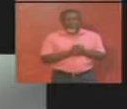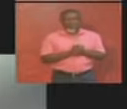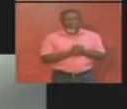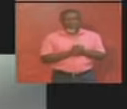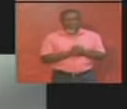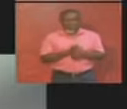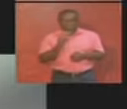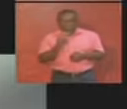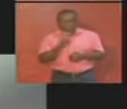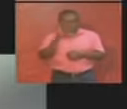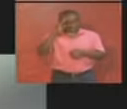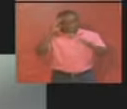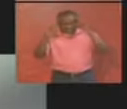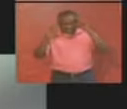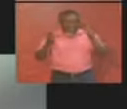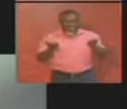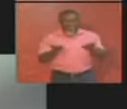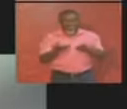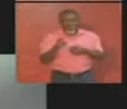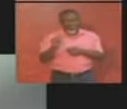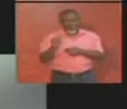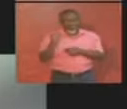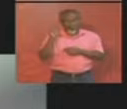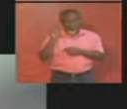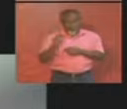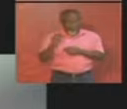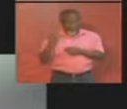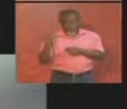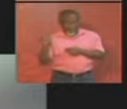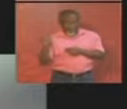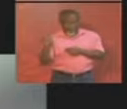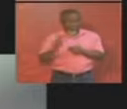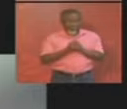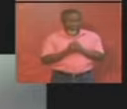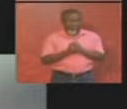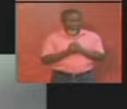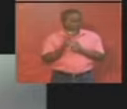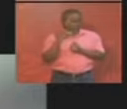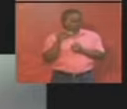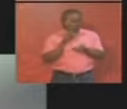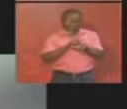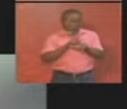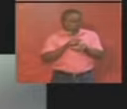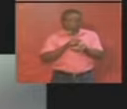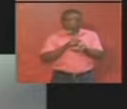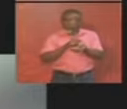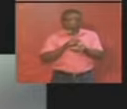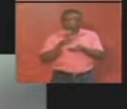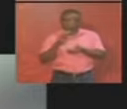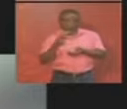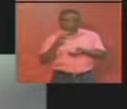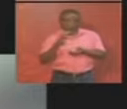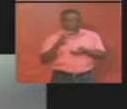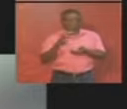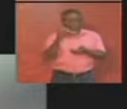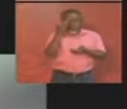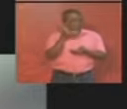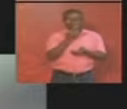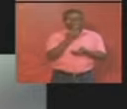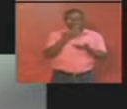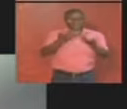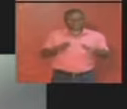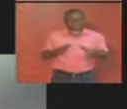Yes, hi, Sonal Lala, TTT News. To Dr. Abdul Richards, I know you mentioned that the repatriation exercise has